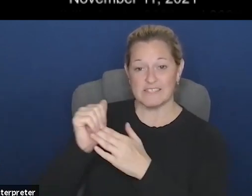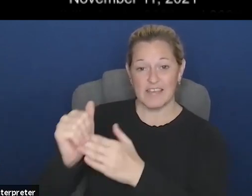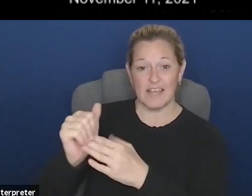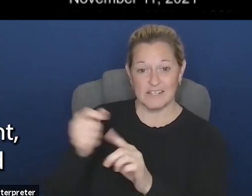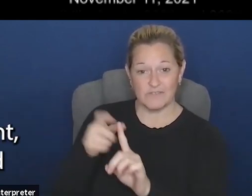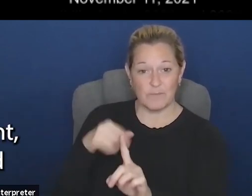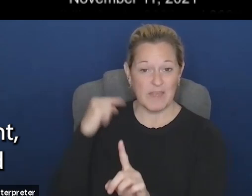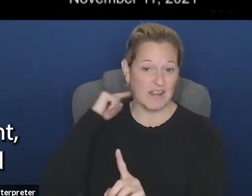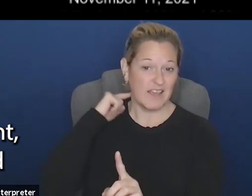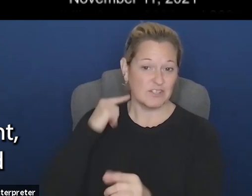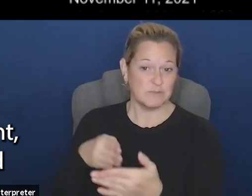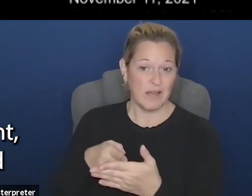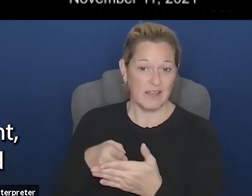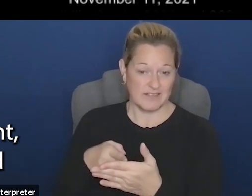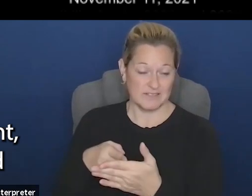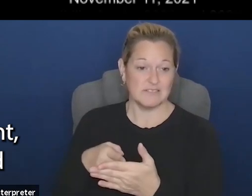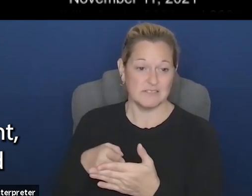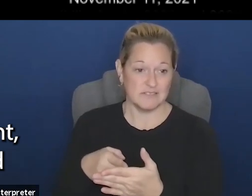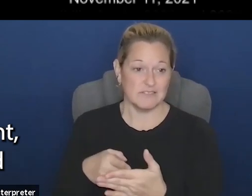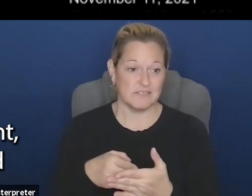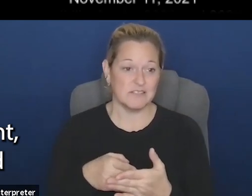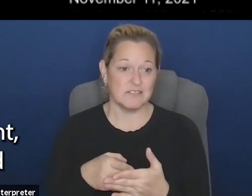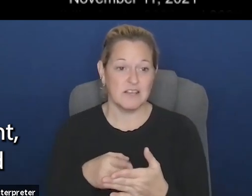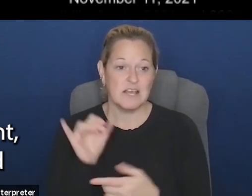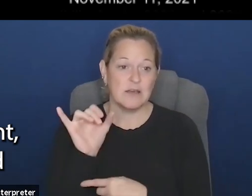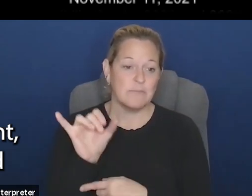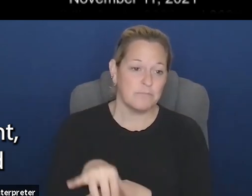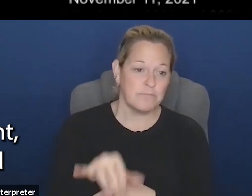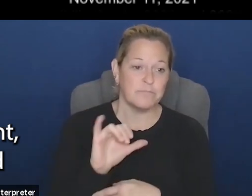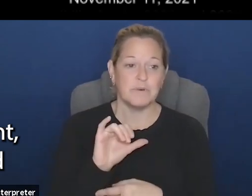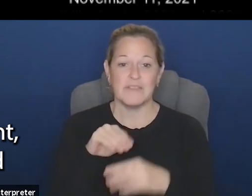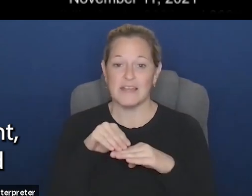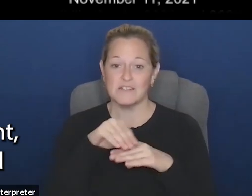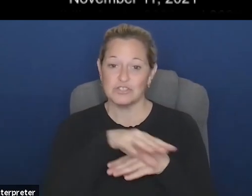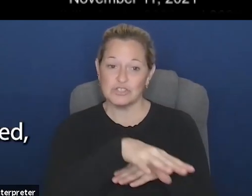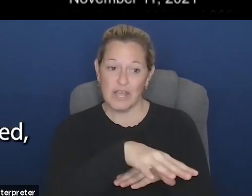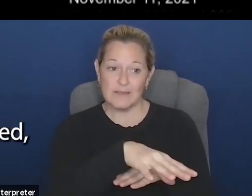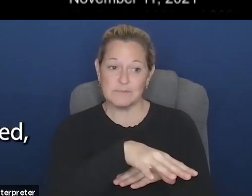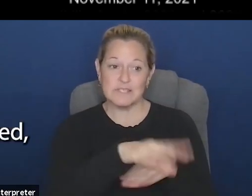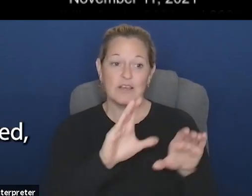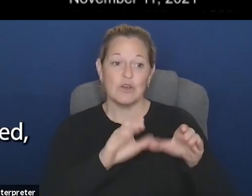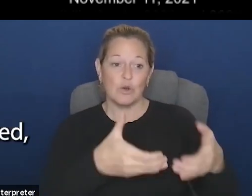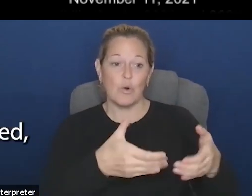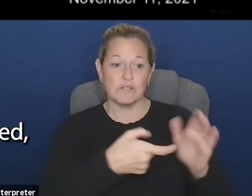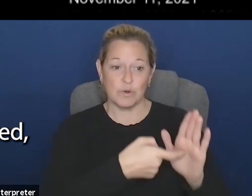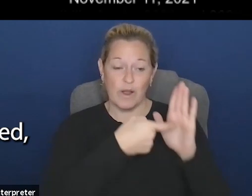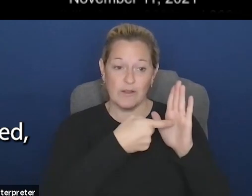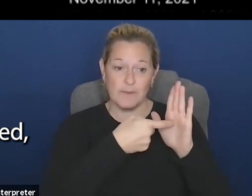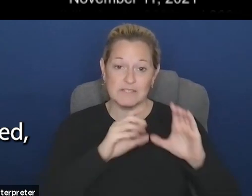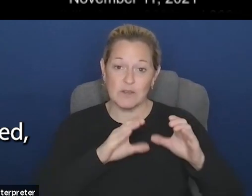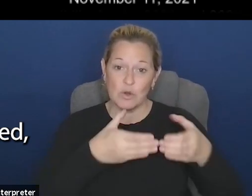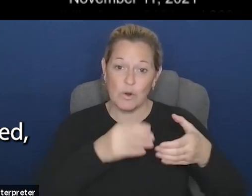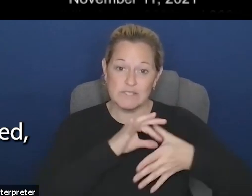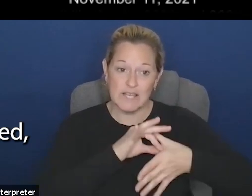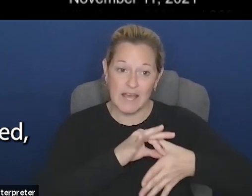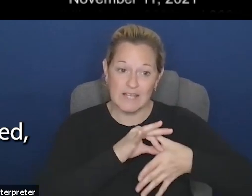shape course requirements in STEM, course content, how that course content is delivered, and how the skills must be demonstrated or